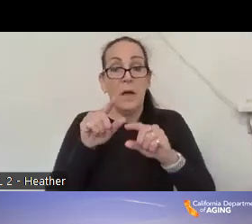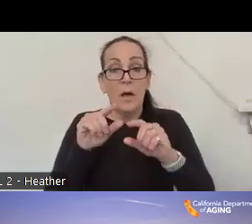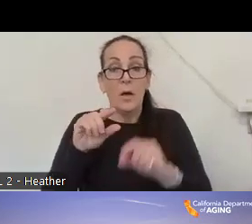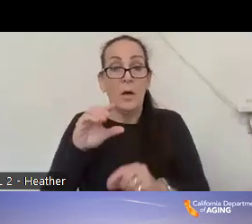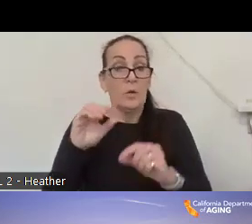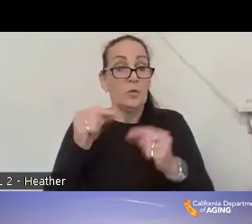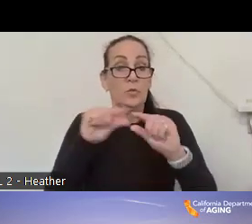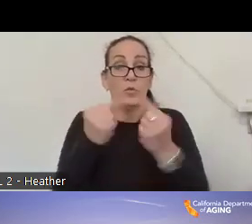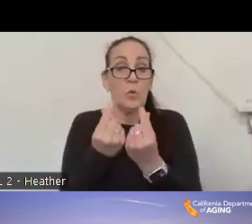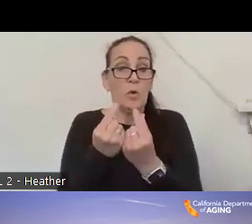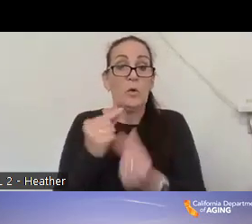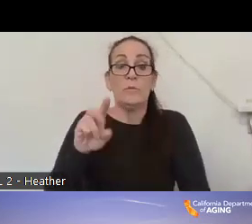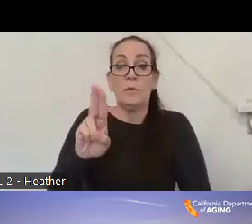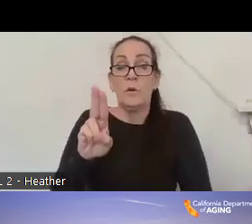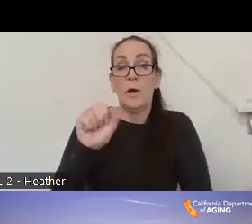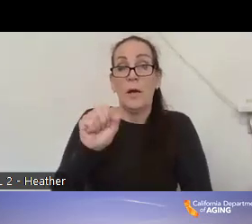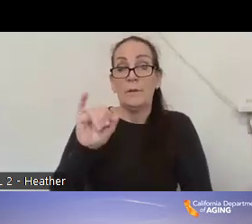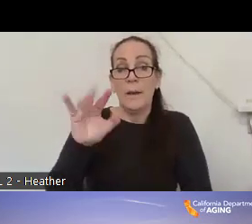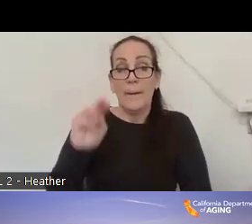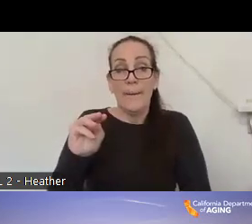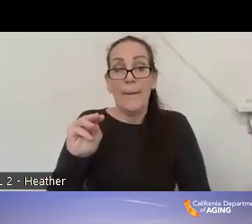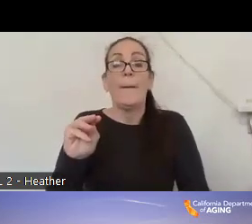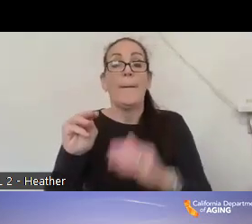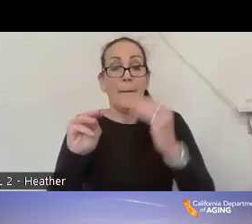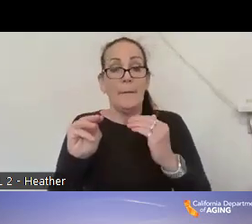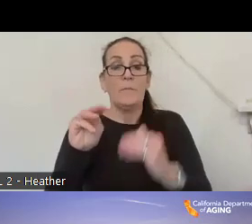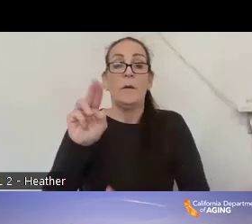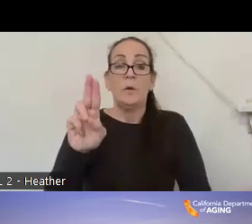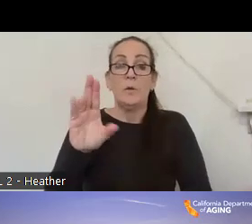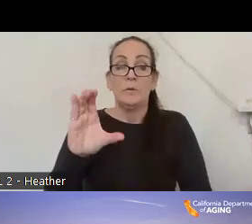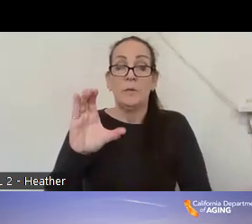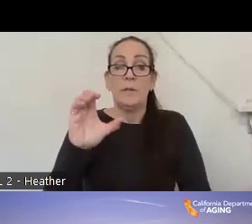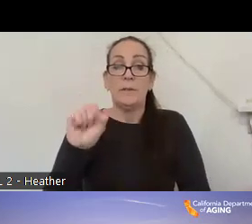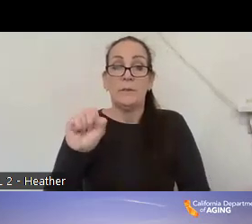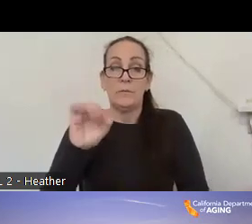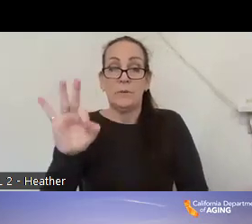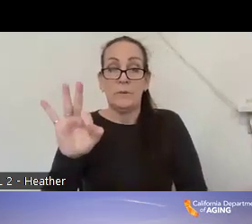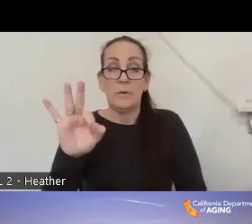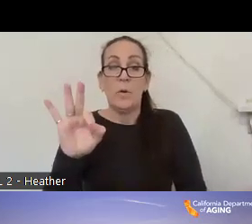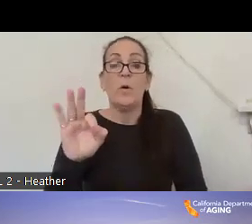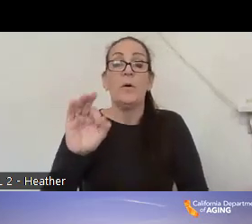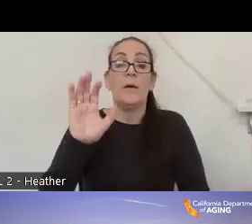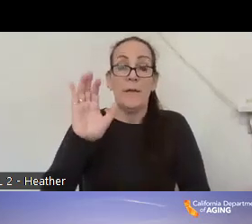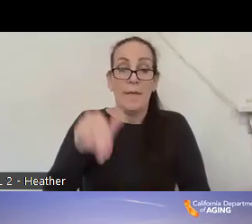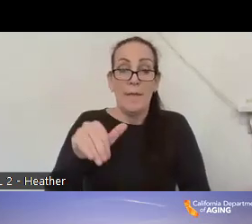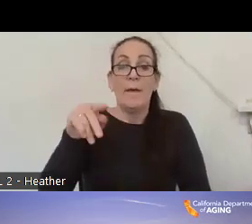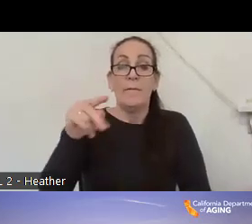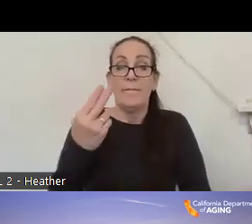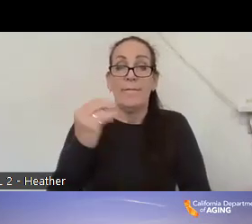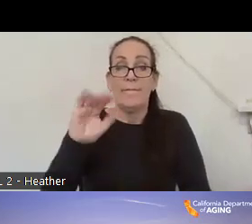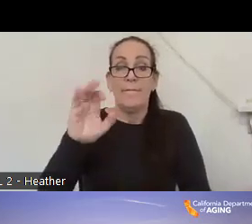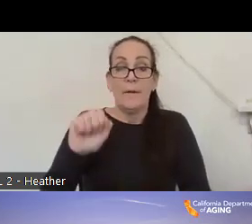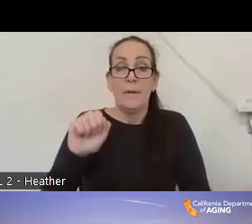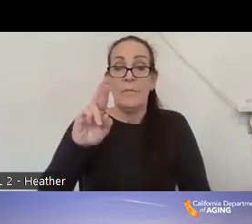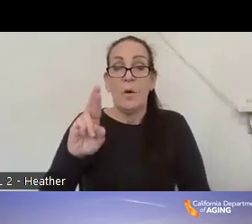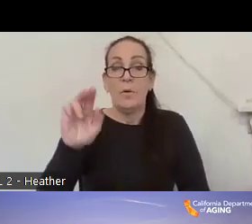UC San Francisco, which is the Philip R. Lee Institute for Health Policy Studies. We